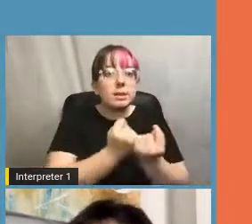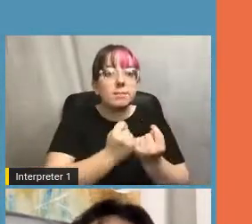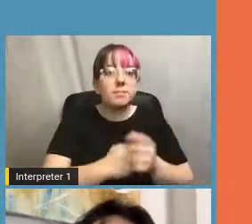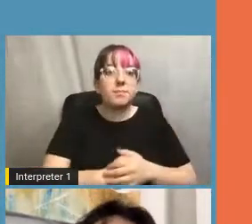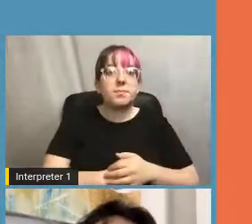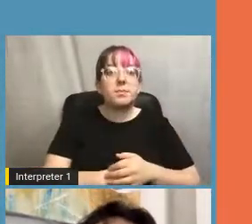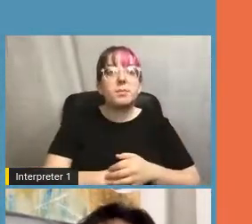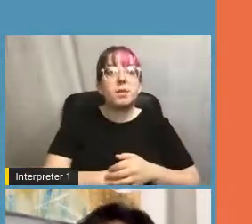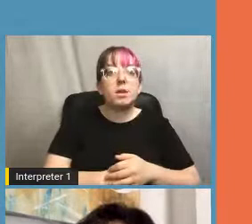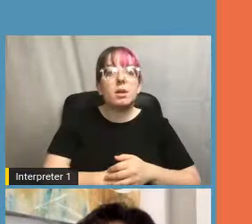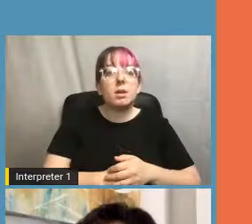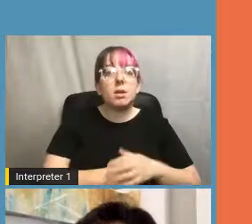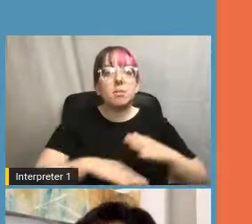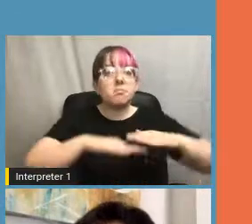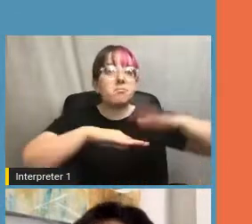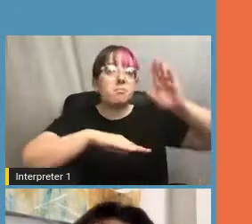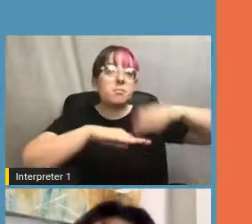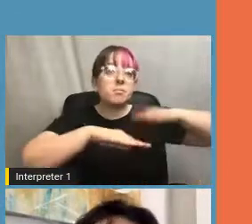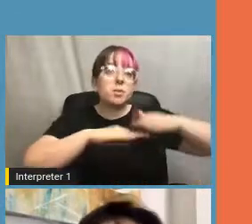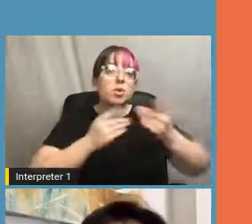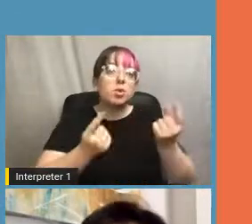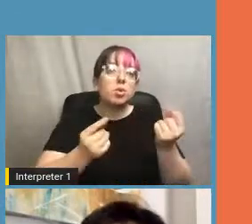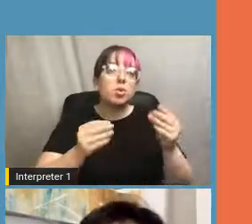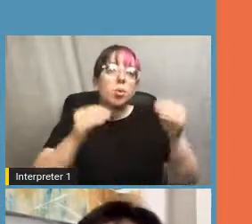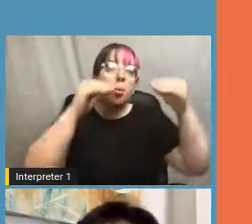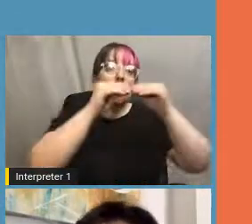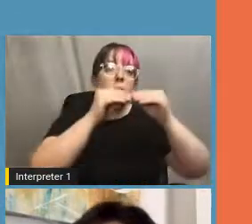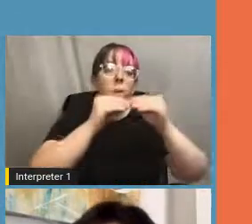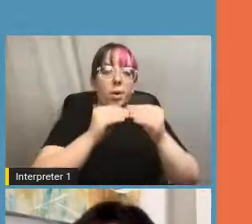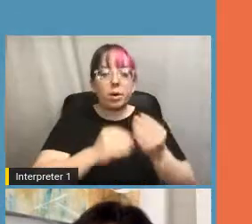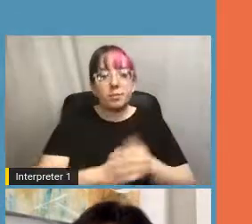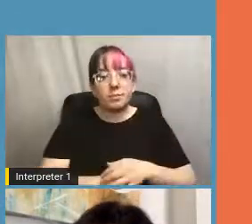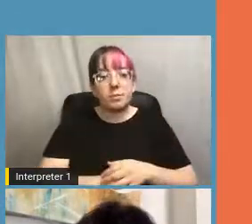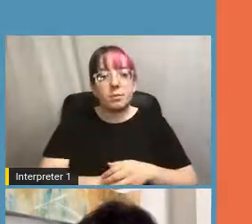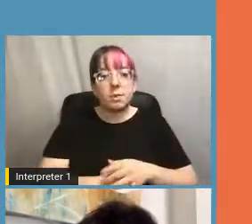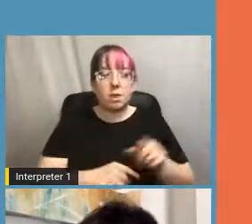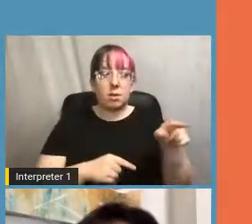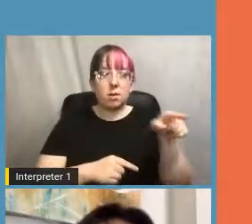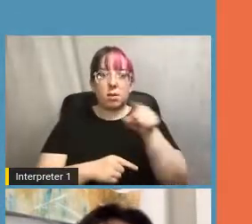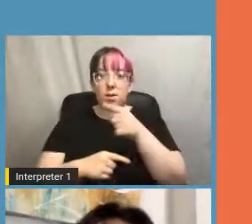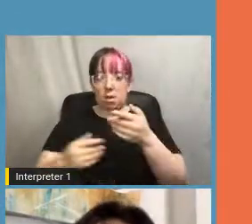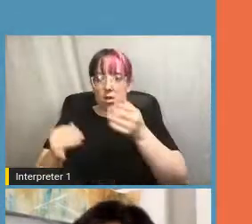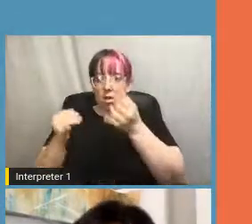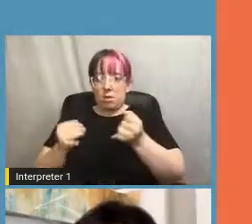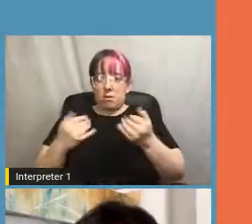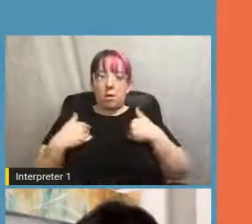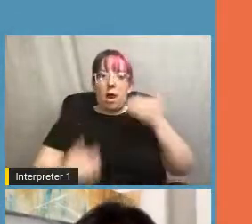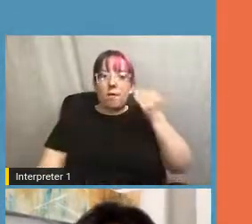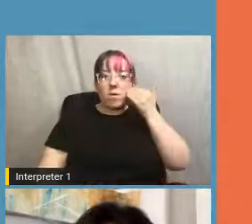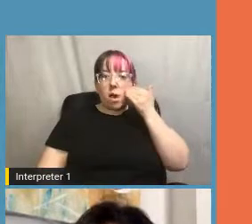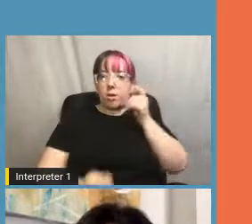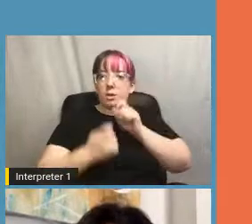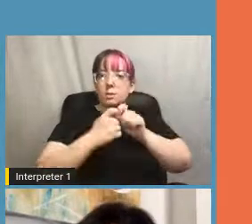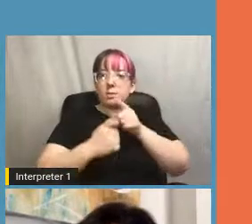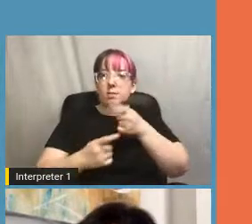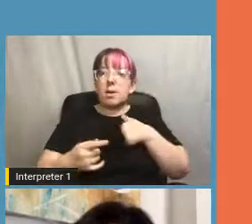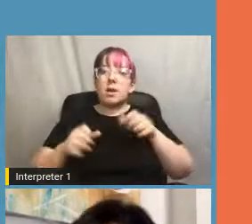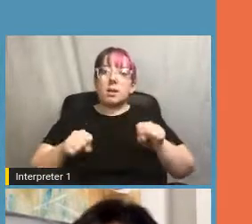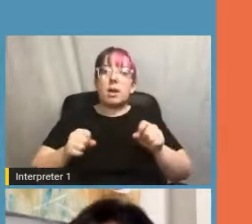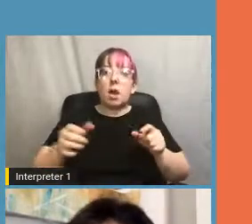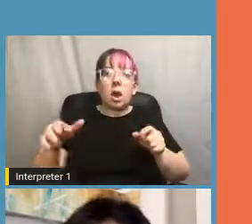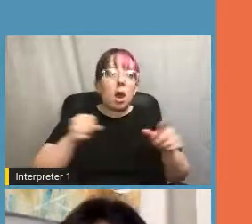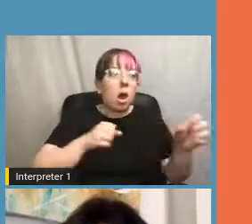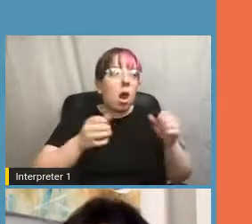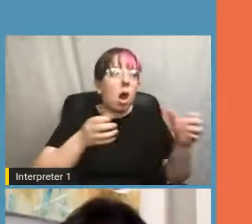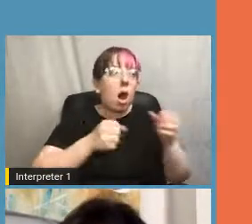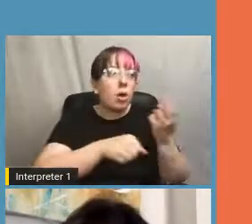normally are, because they also have knowledge of social media and digital tools that can help you develop